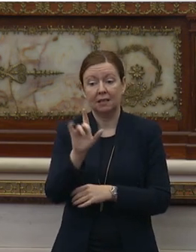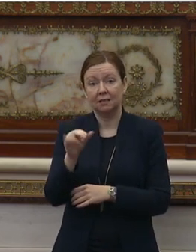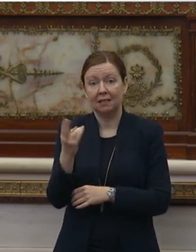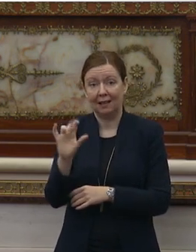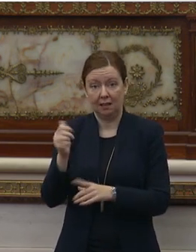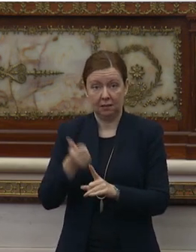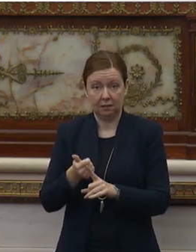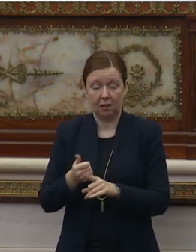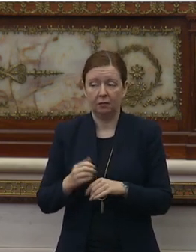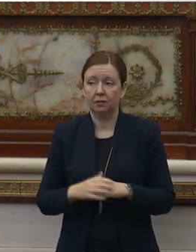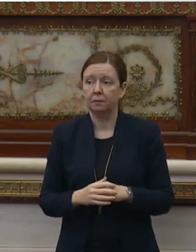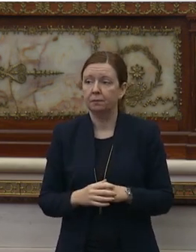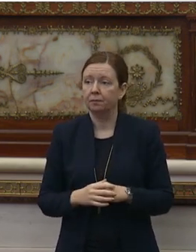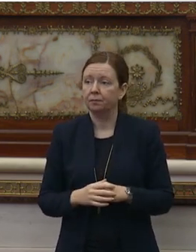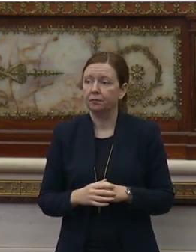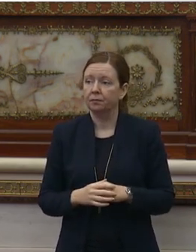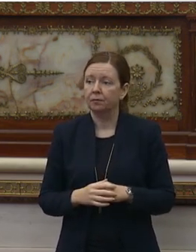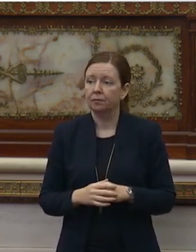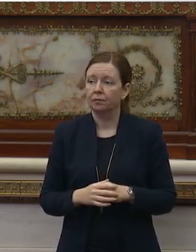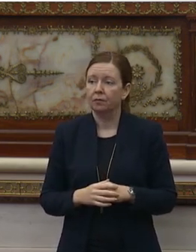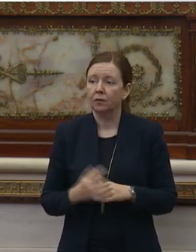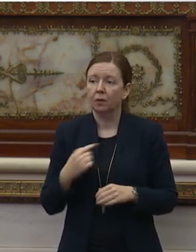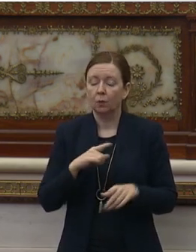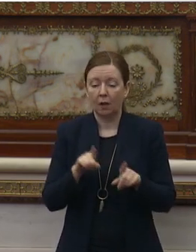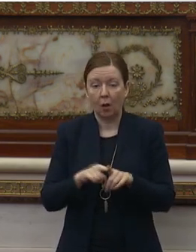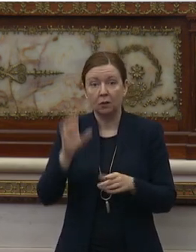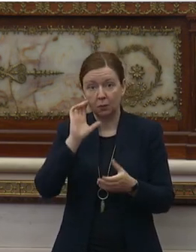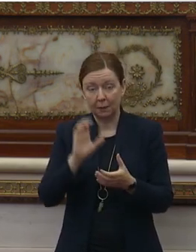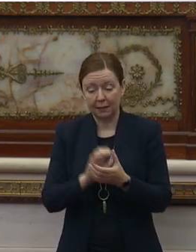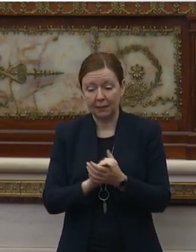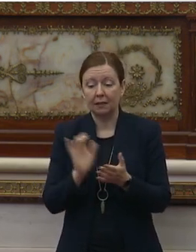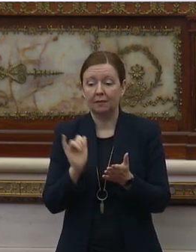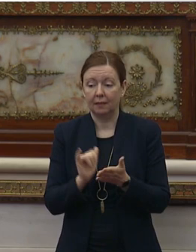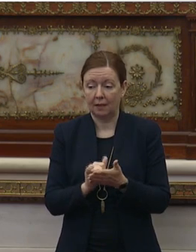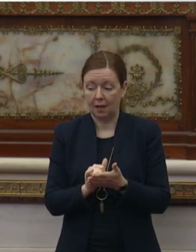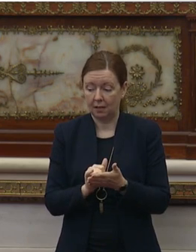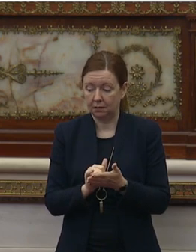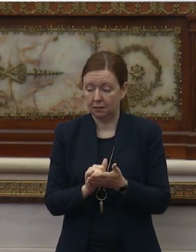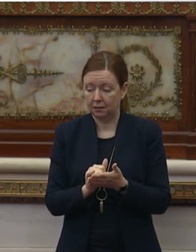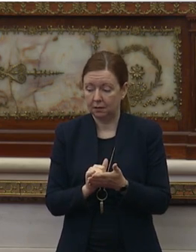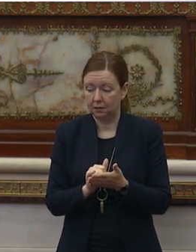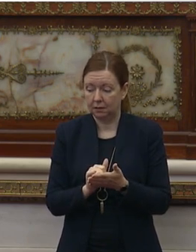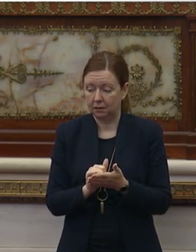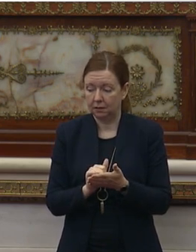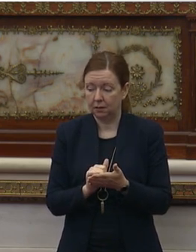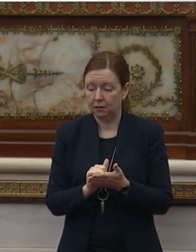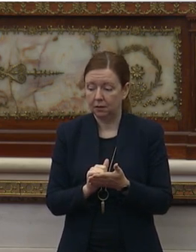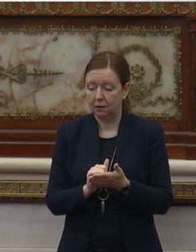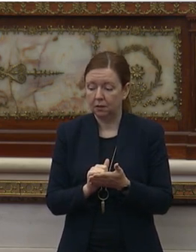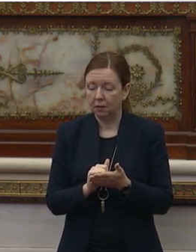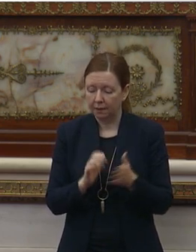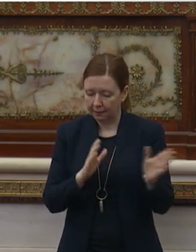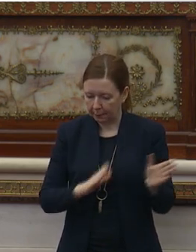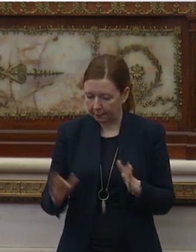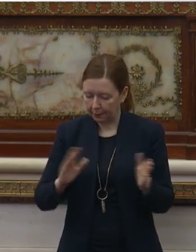itself. Crucially, we also believe that the assertion that the planning process for the neighborhood